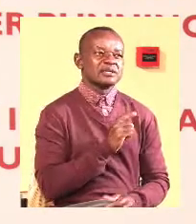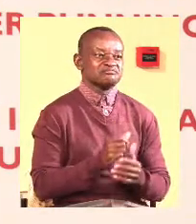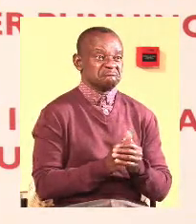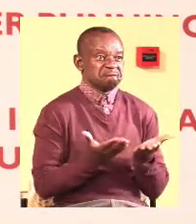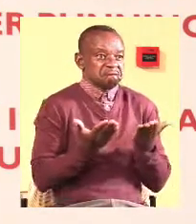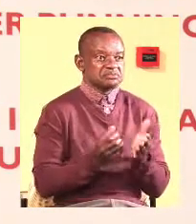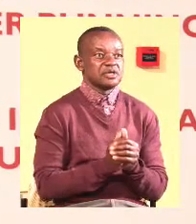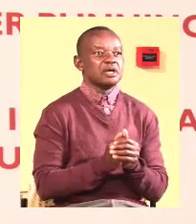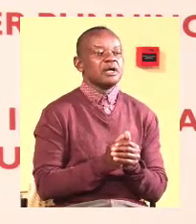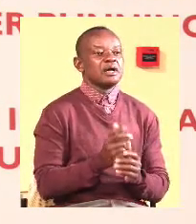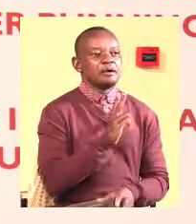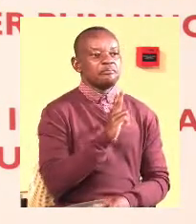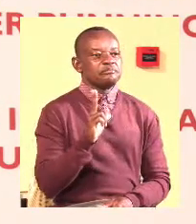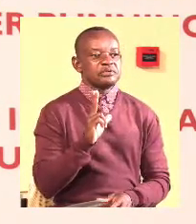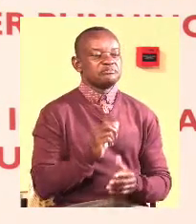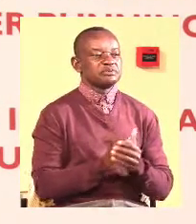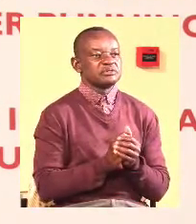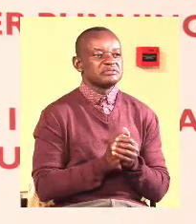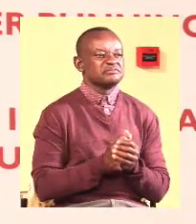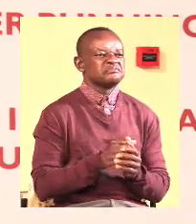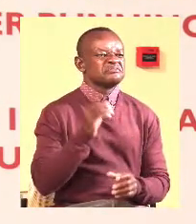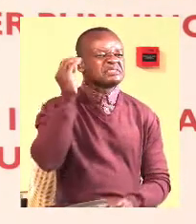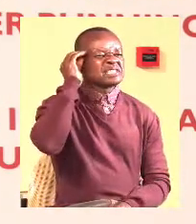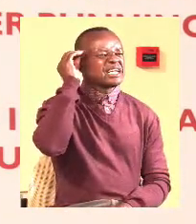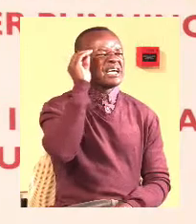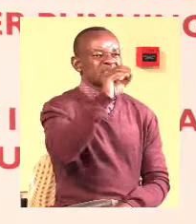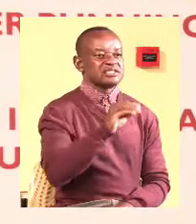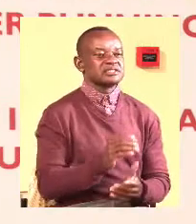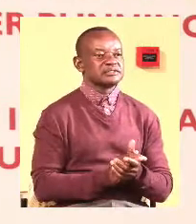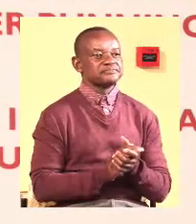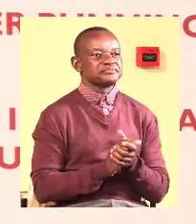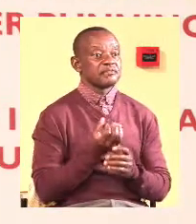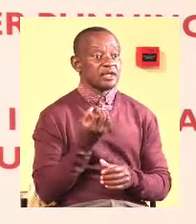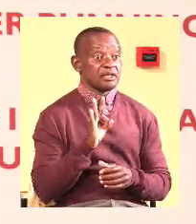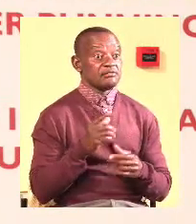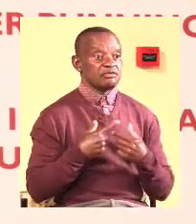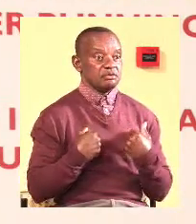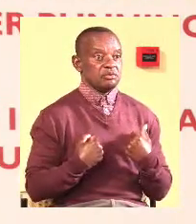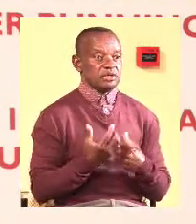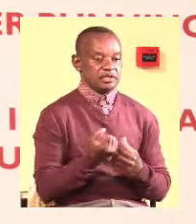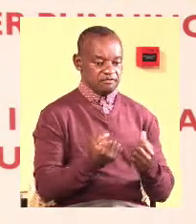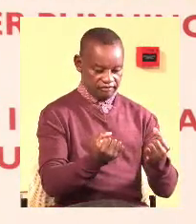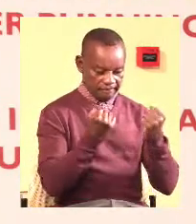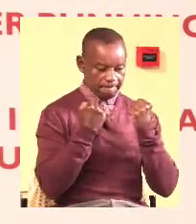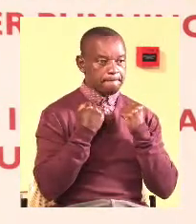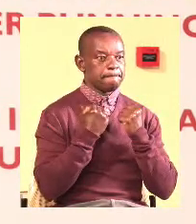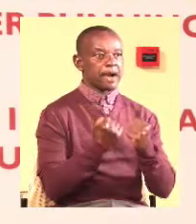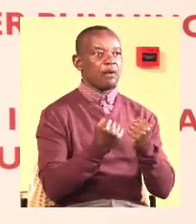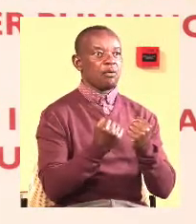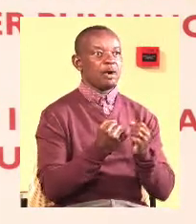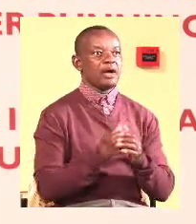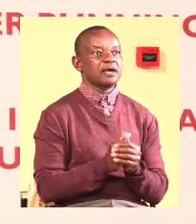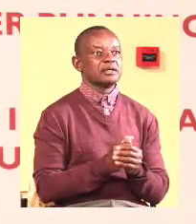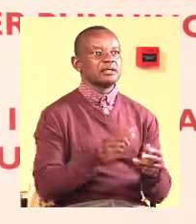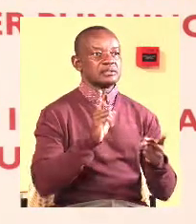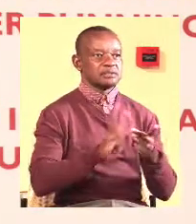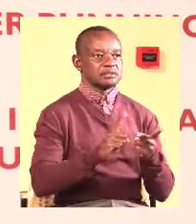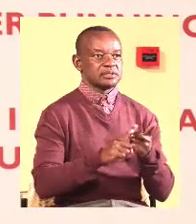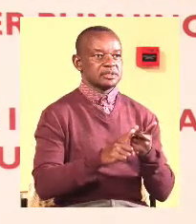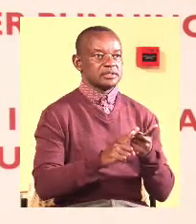we empower, because one purpose of social mobilization and community engagement is to empower